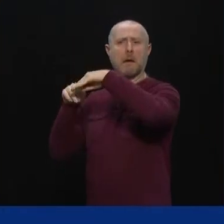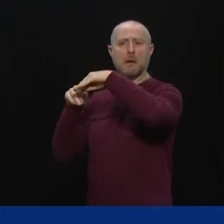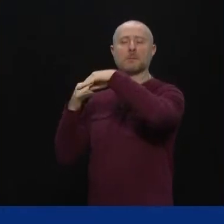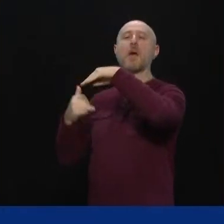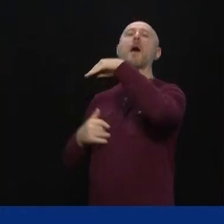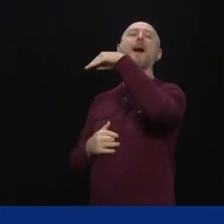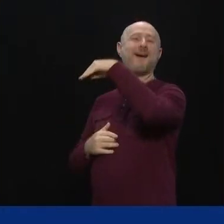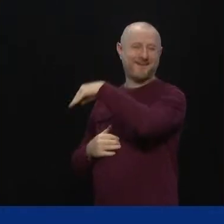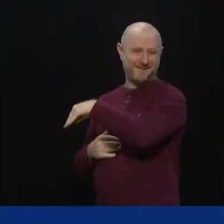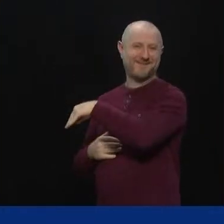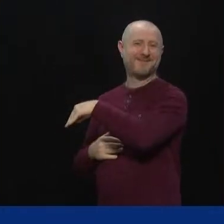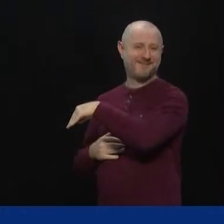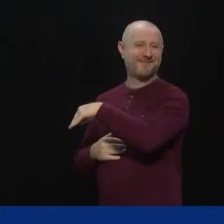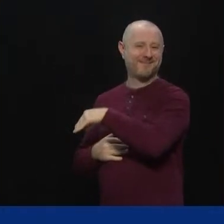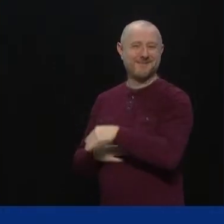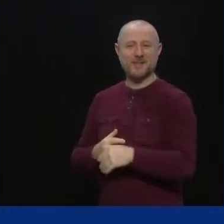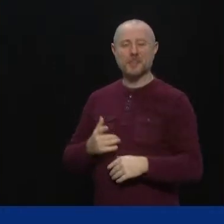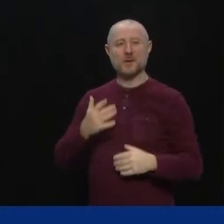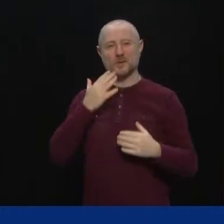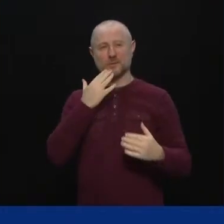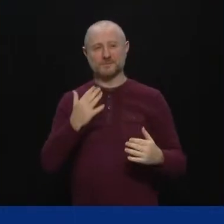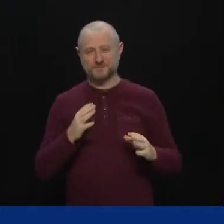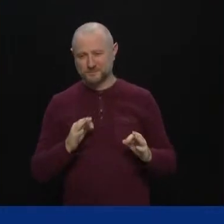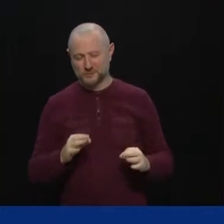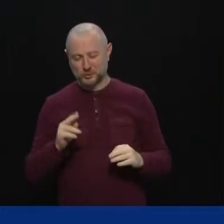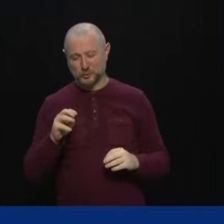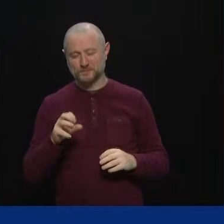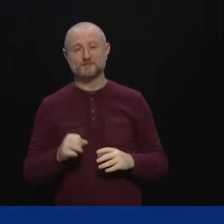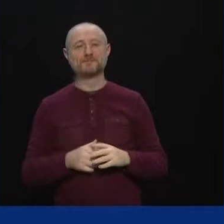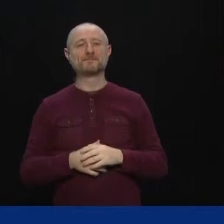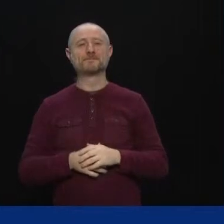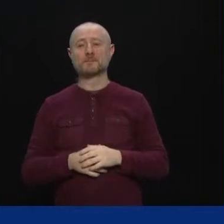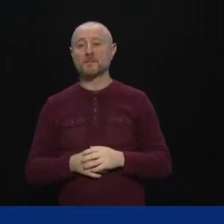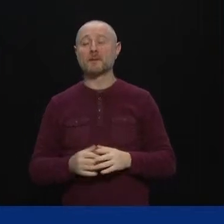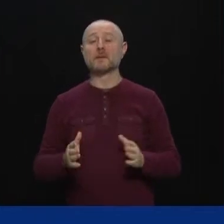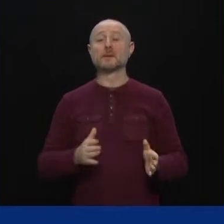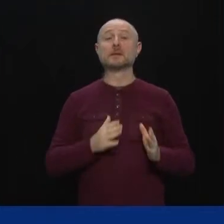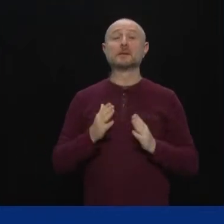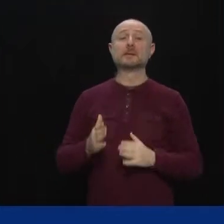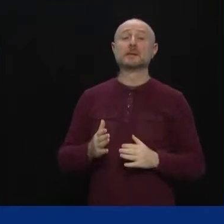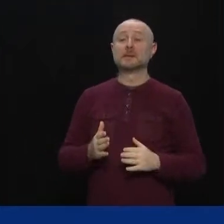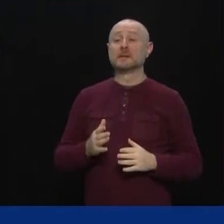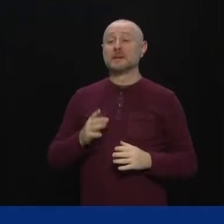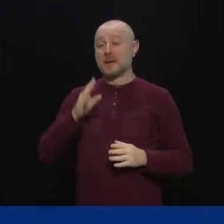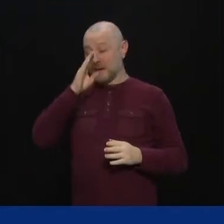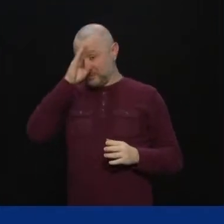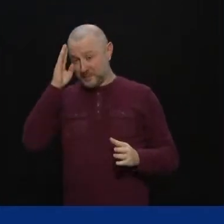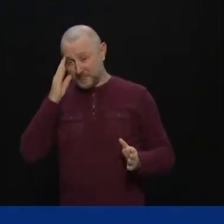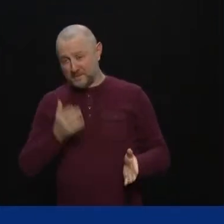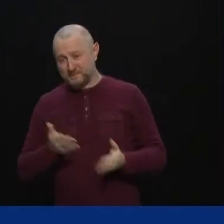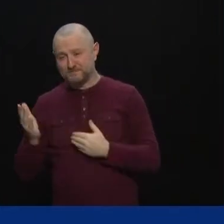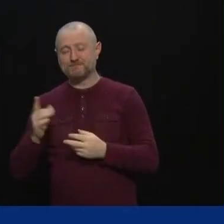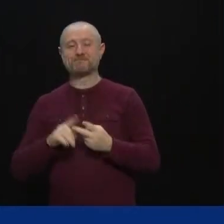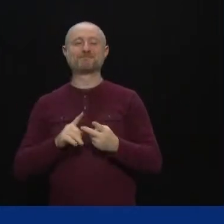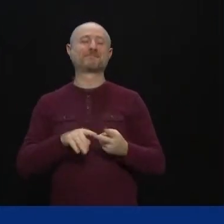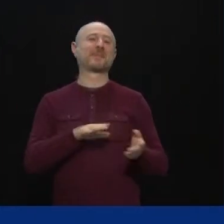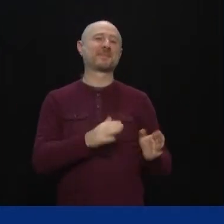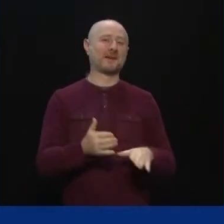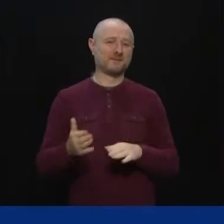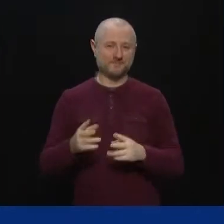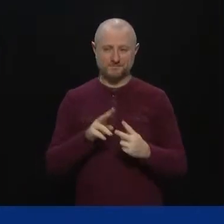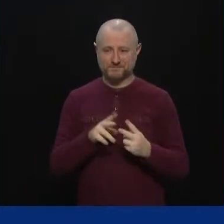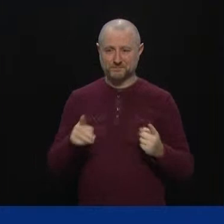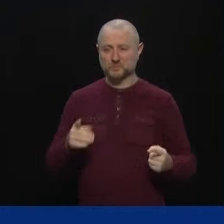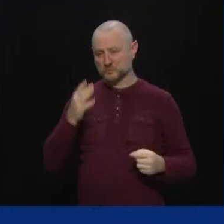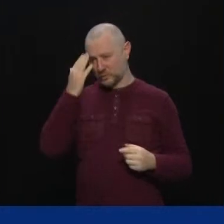so very good news to hear today. Hospitalizations as well as deaths, we've known all along, we see this,